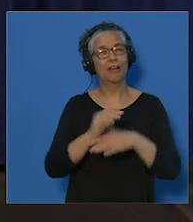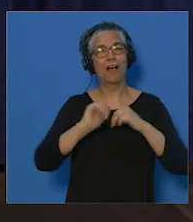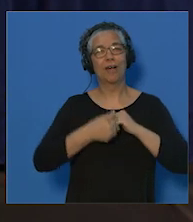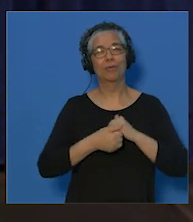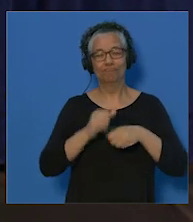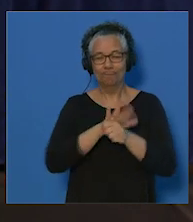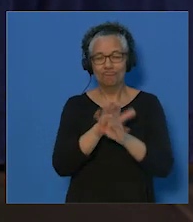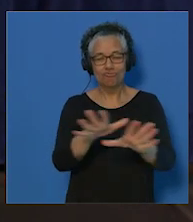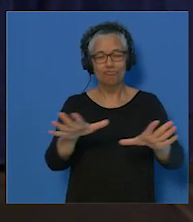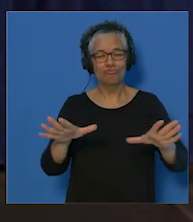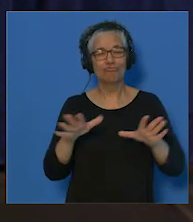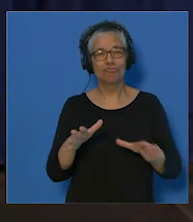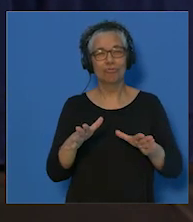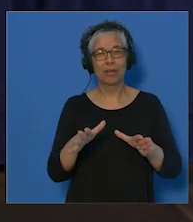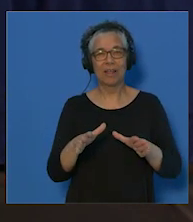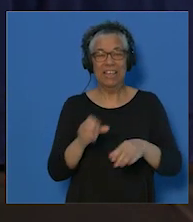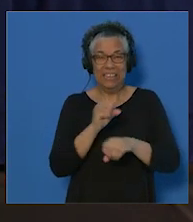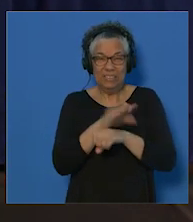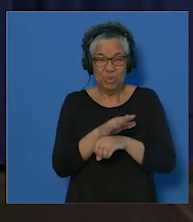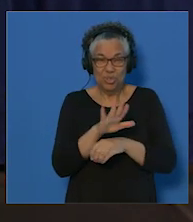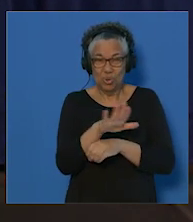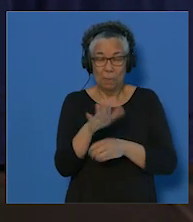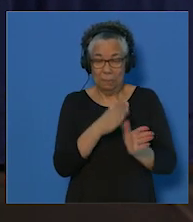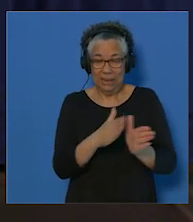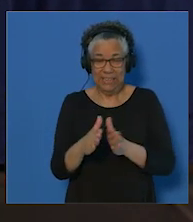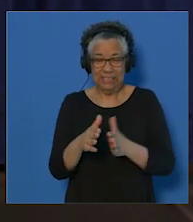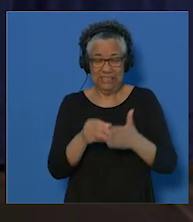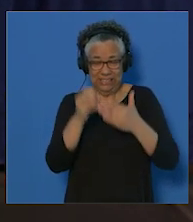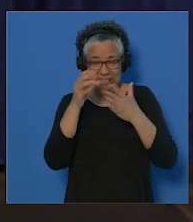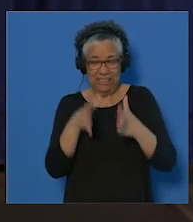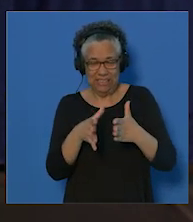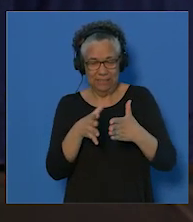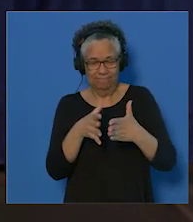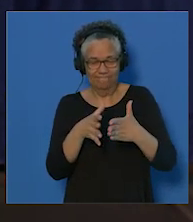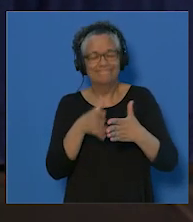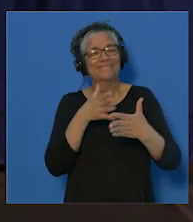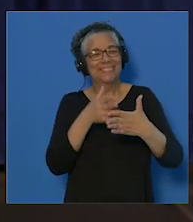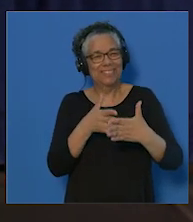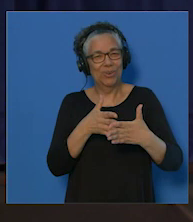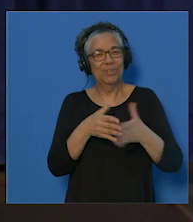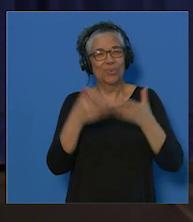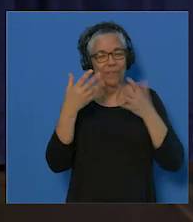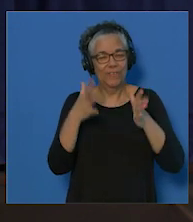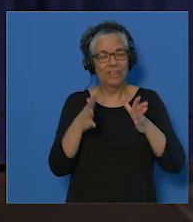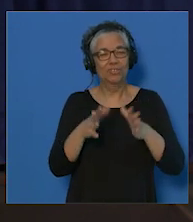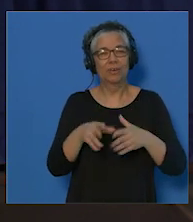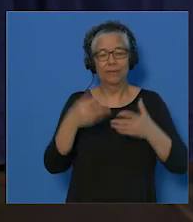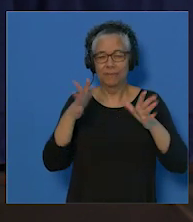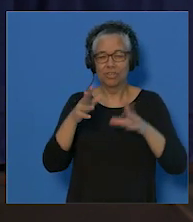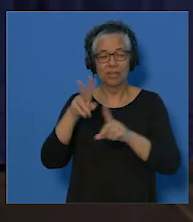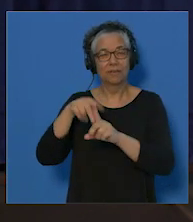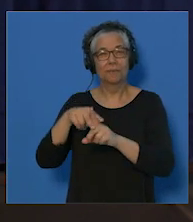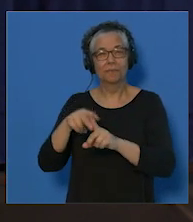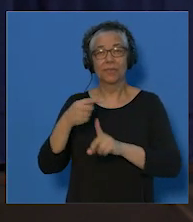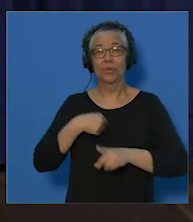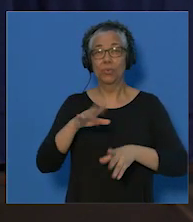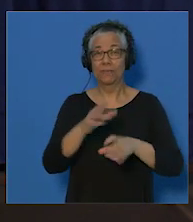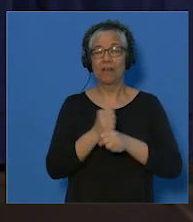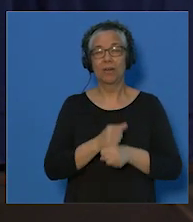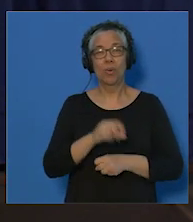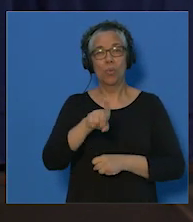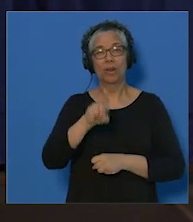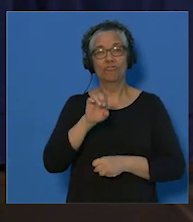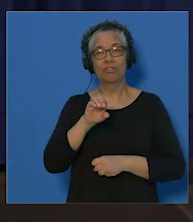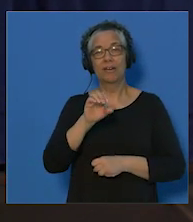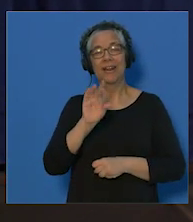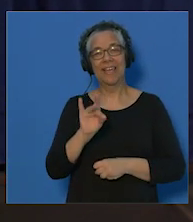plan studies and or your ability to complete the application process. We received 108 survey responses which are currently